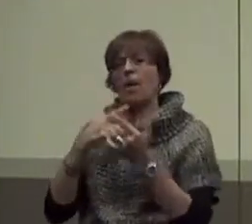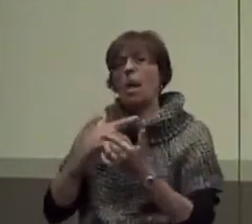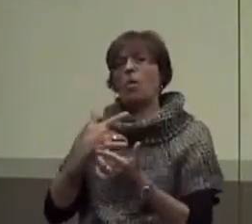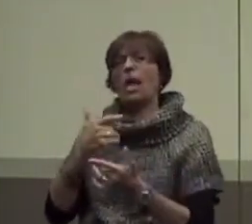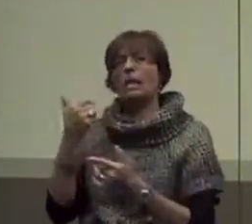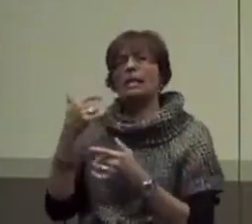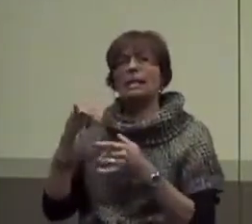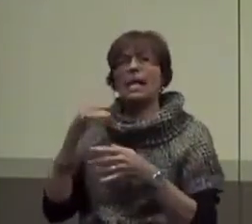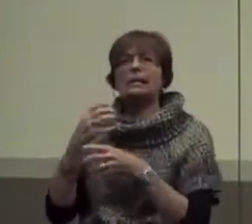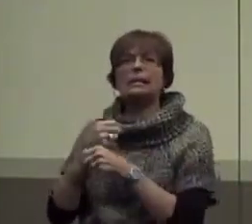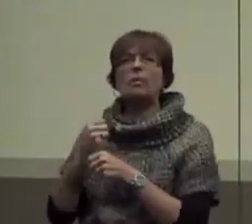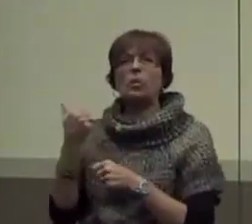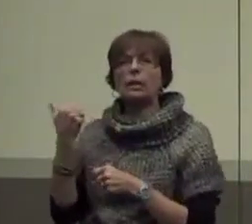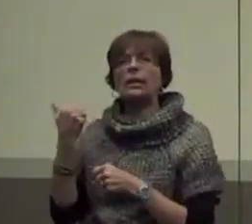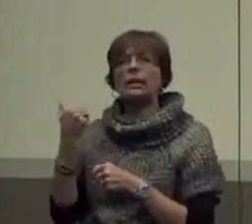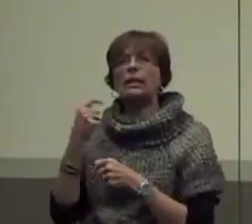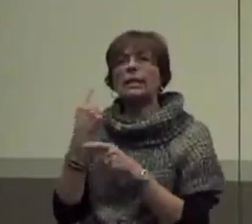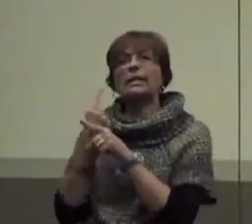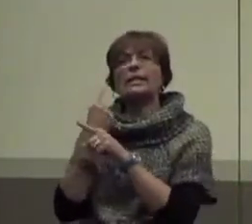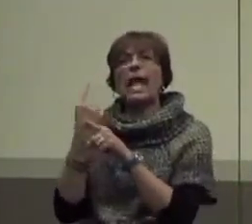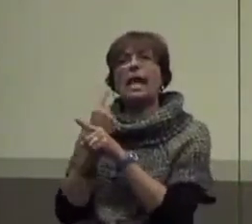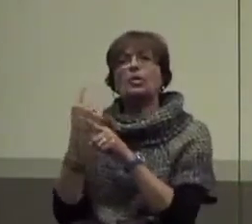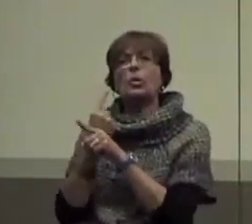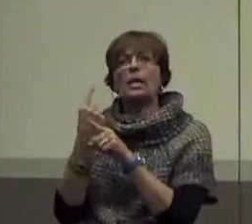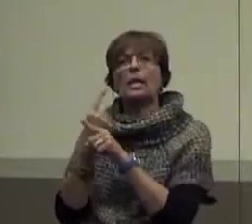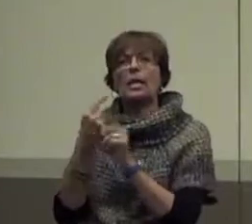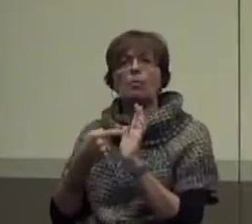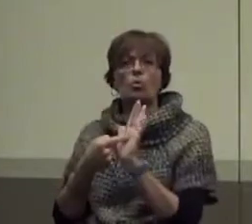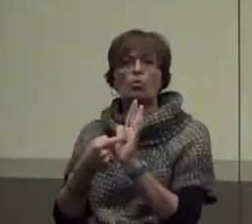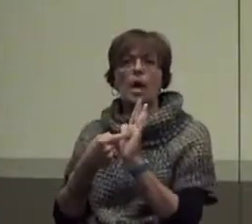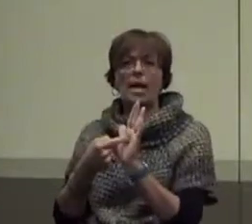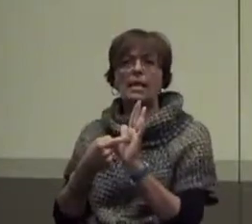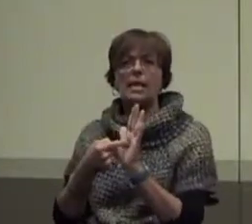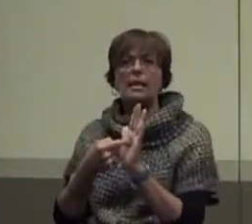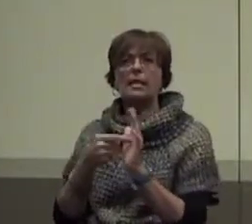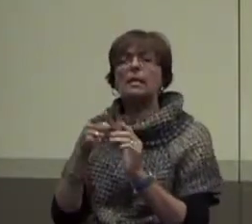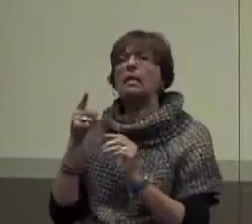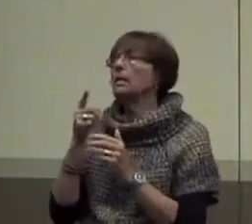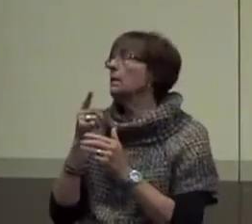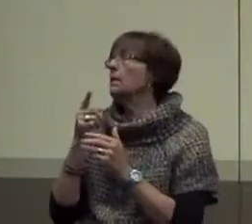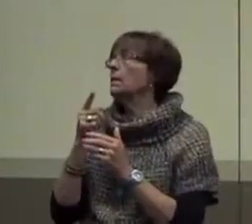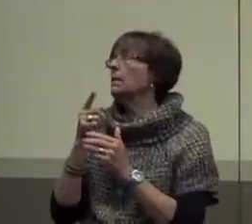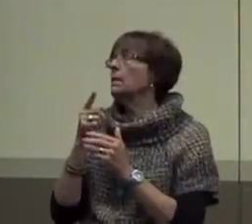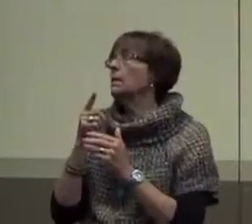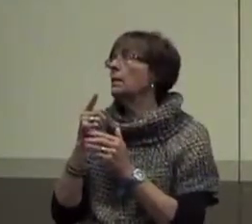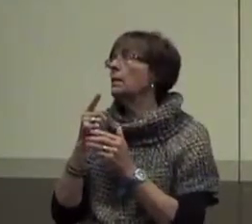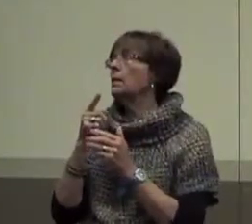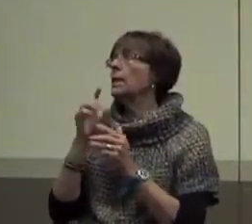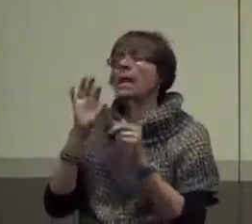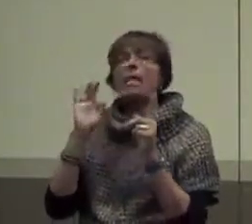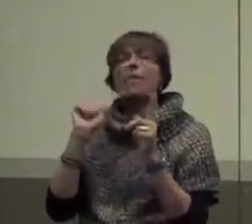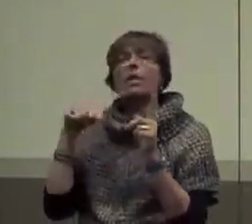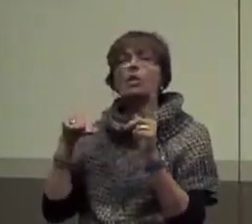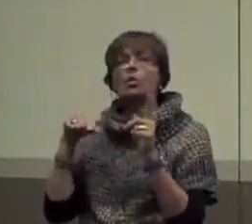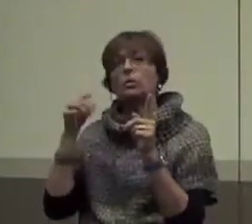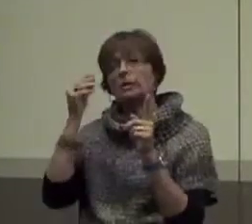the summary is accurately portraying it. Some quick